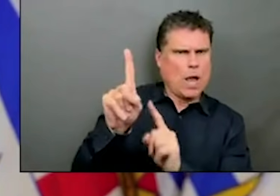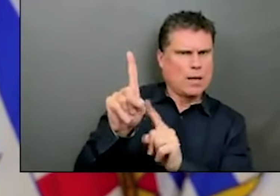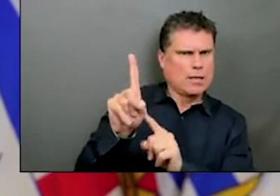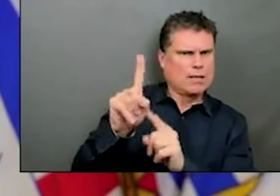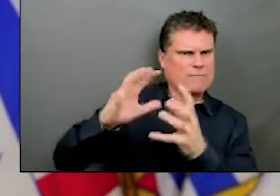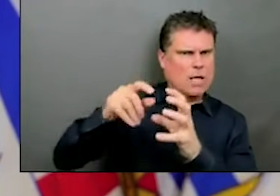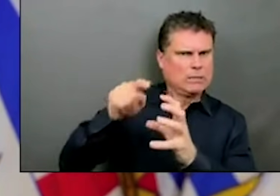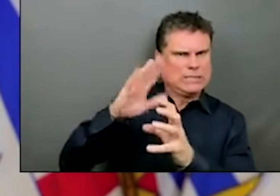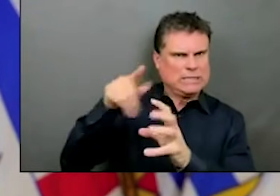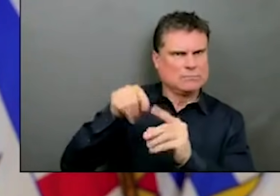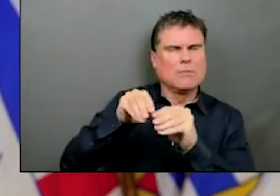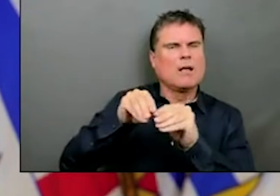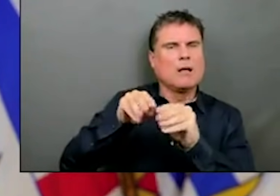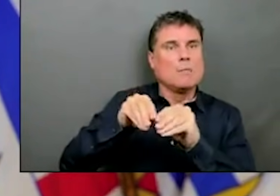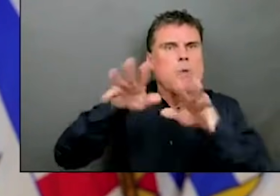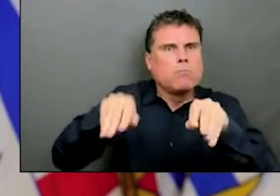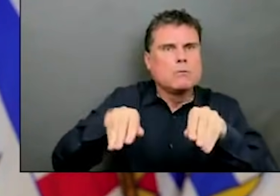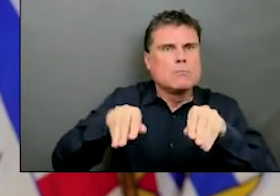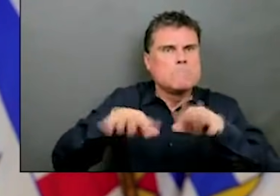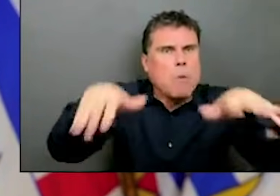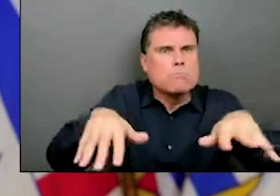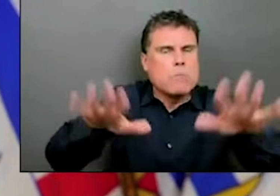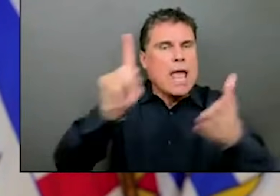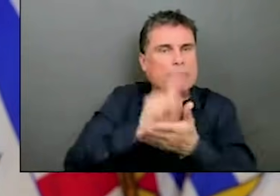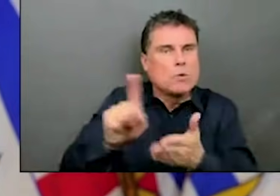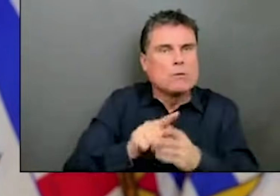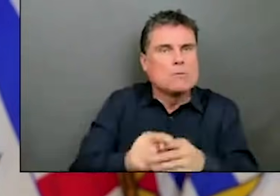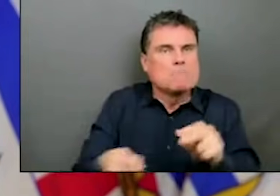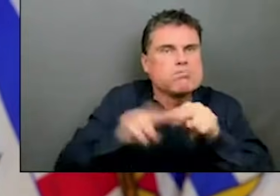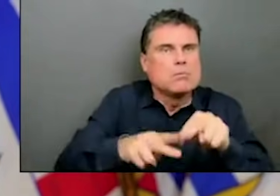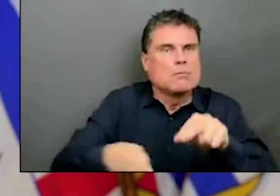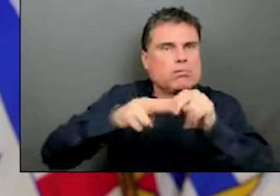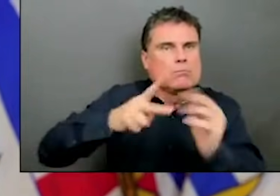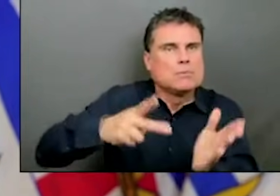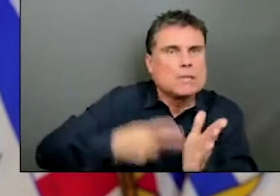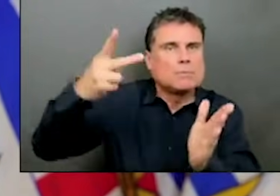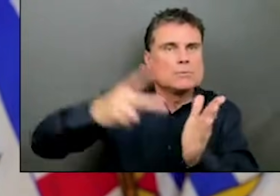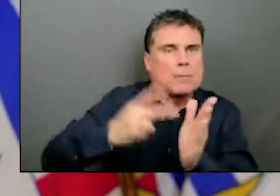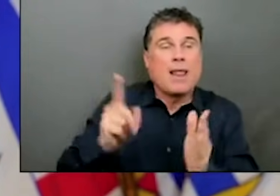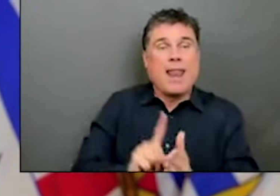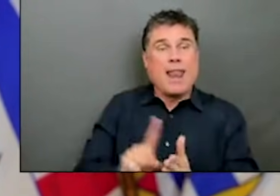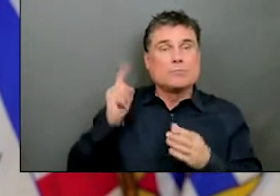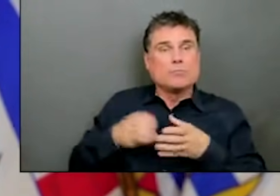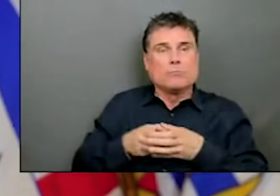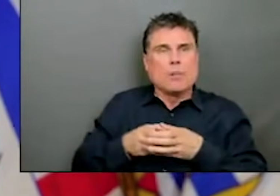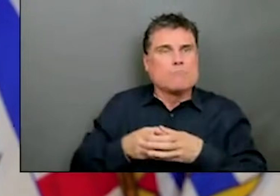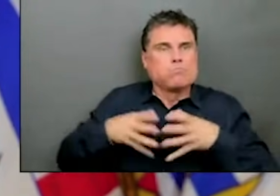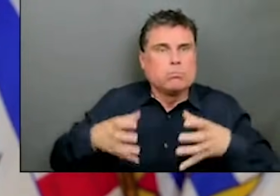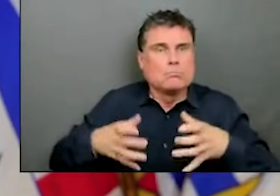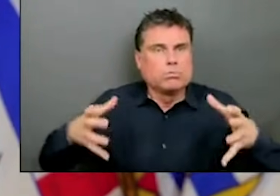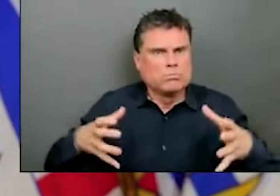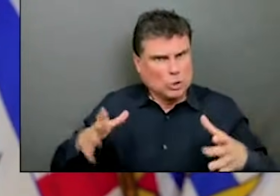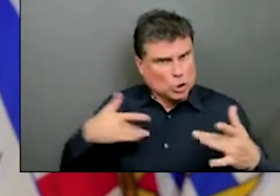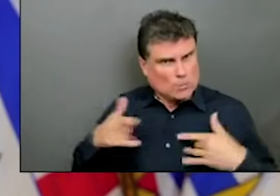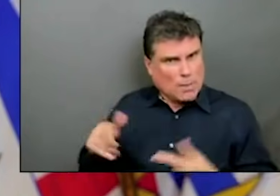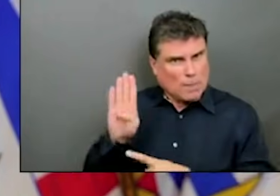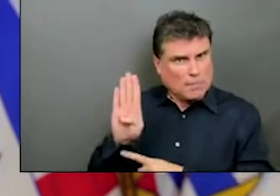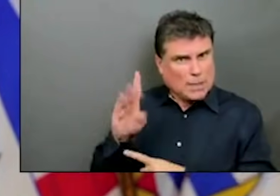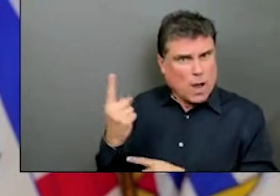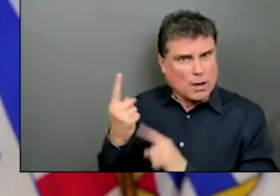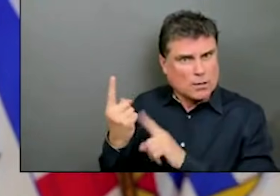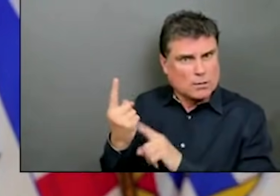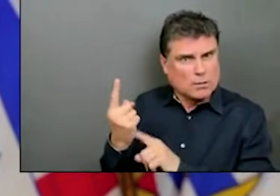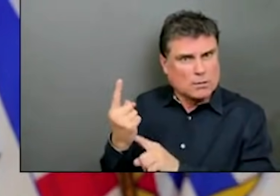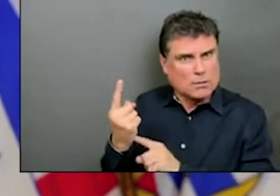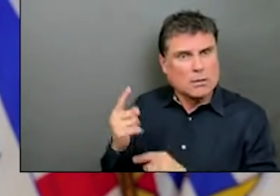week and did the same last week. And so I'm wondering if you could talk a bit about the concern of that. And if you can give again, last time you gave it, I think it was